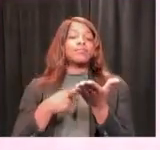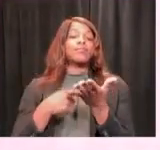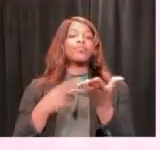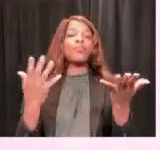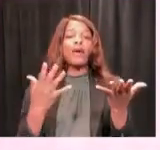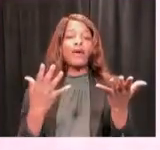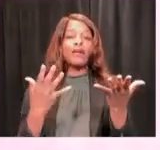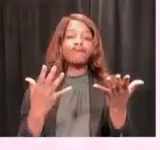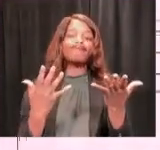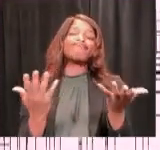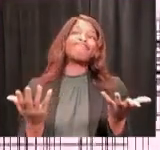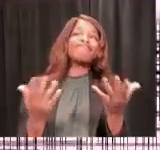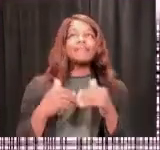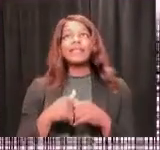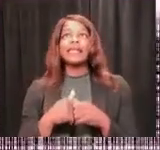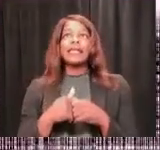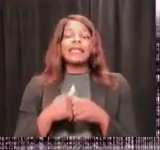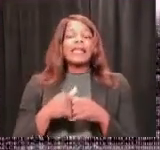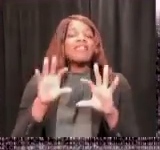Right,